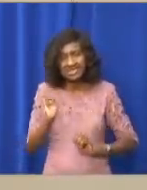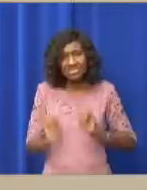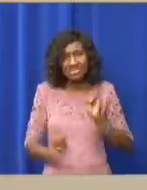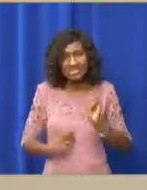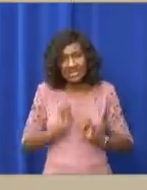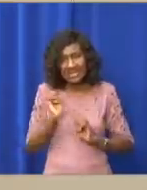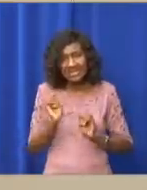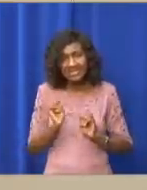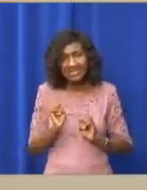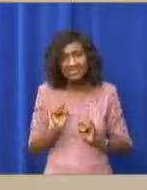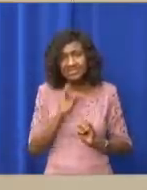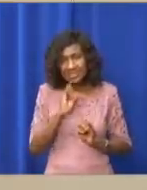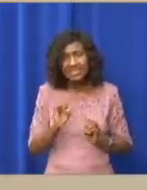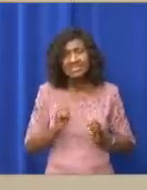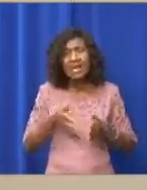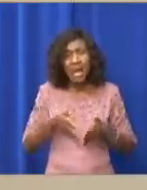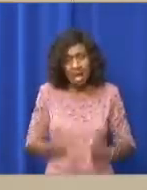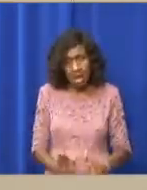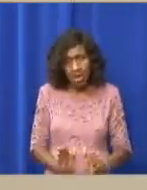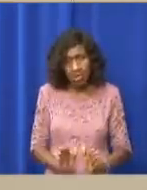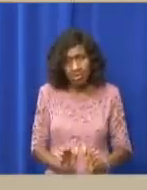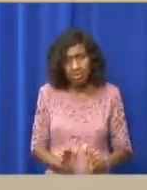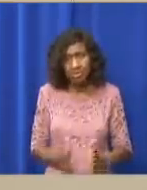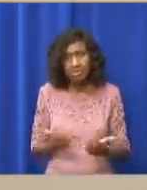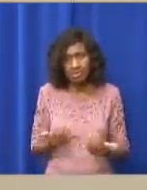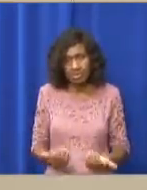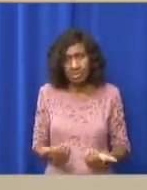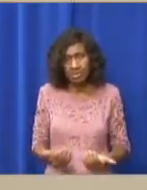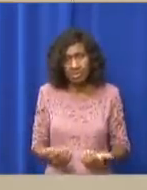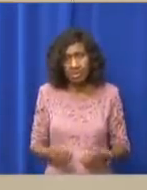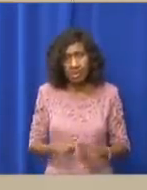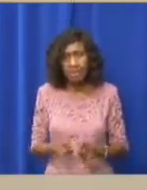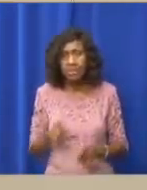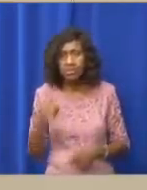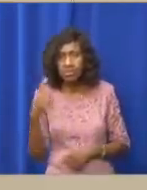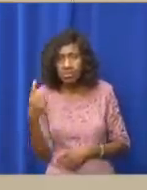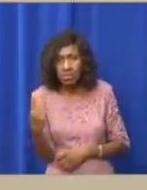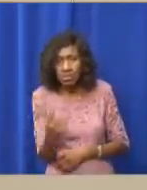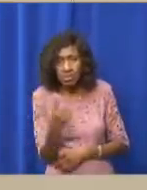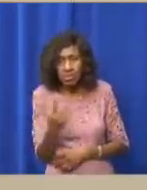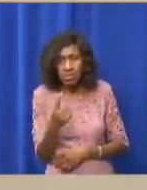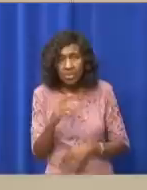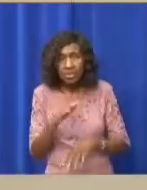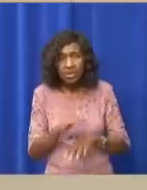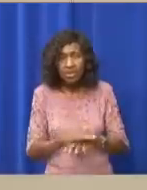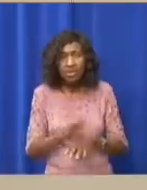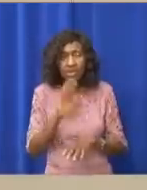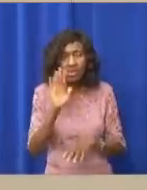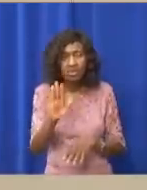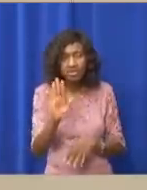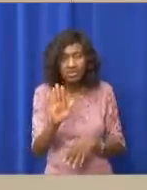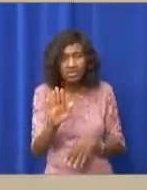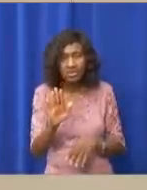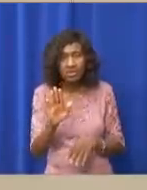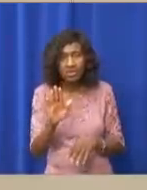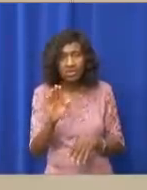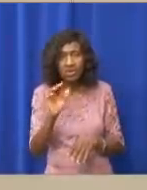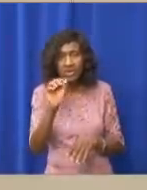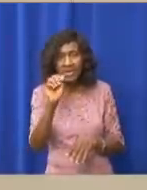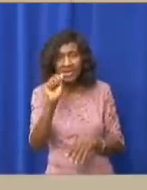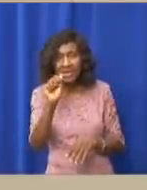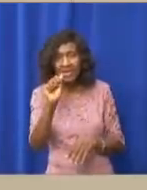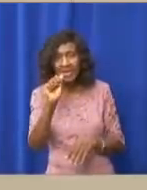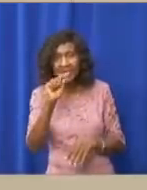of course, is allowed now, but only on your assigned letter